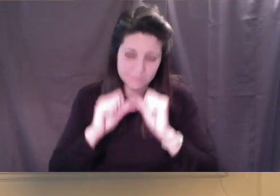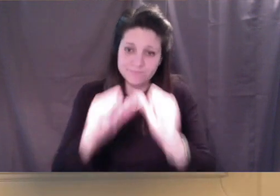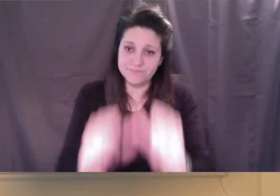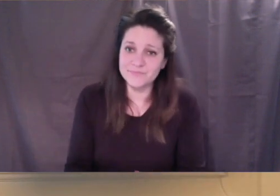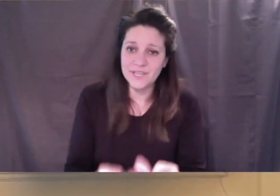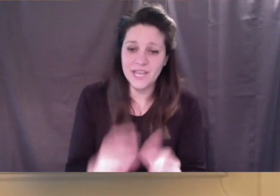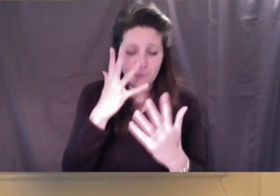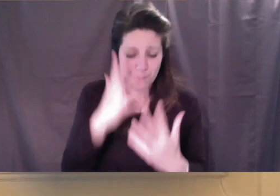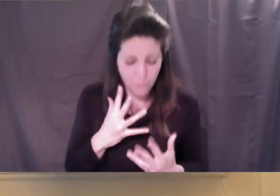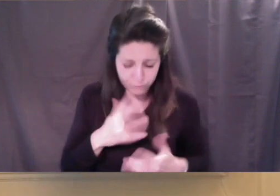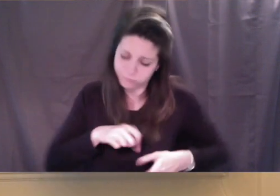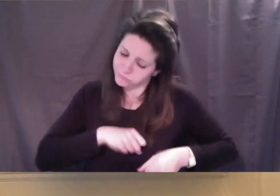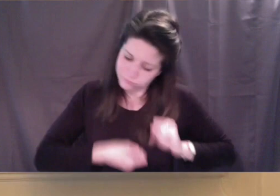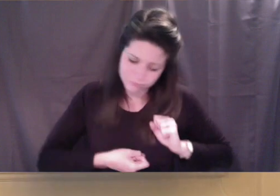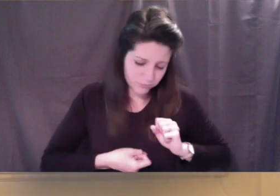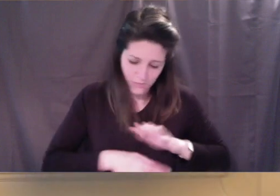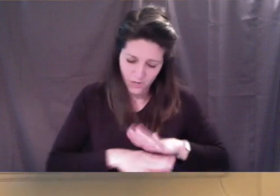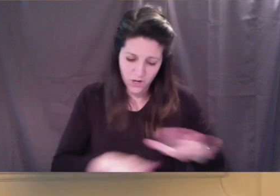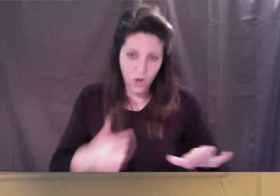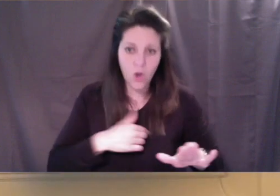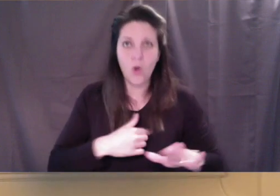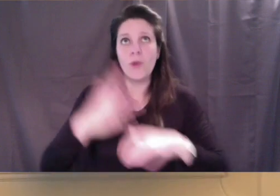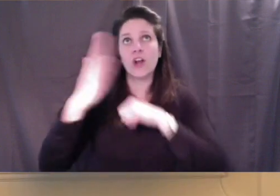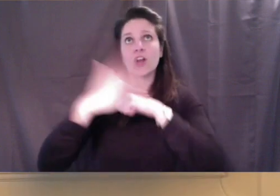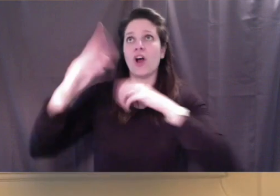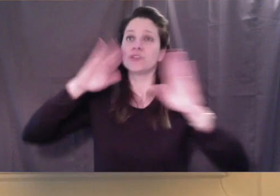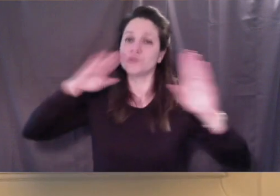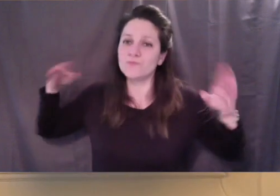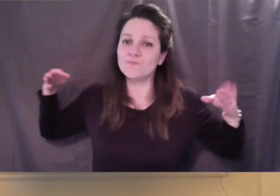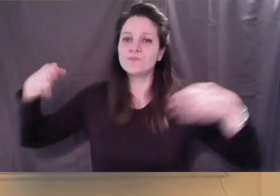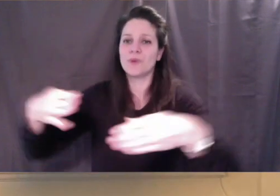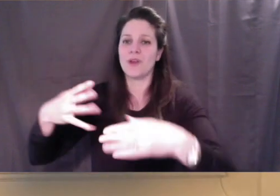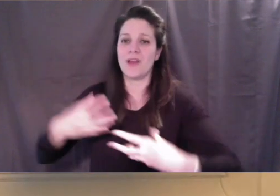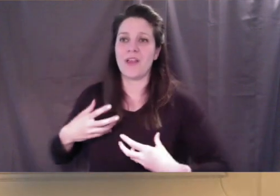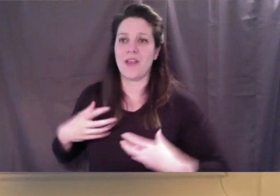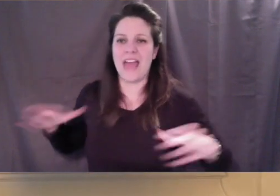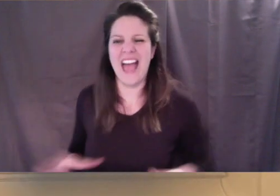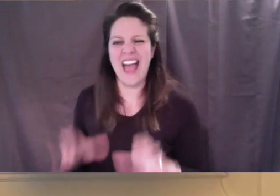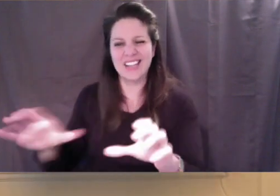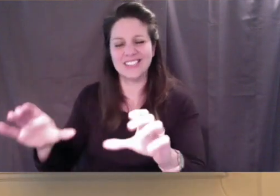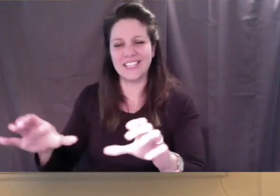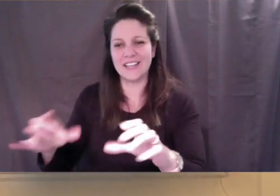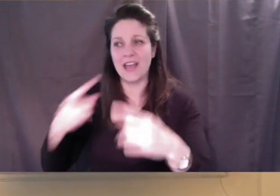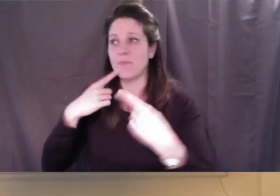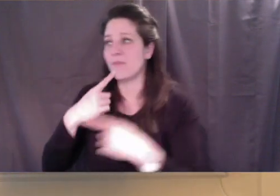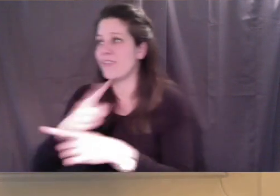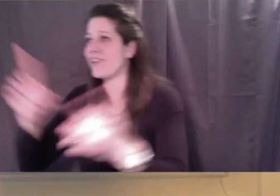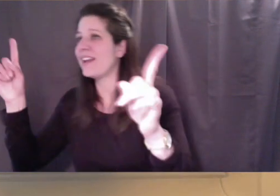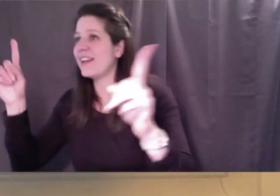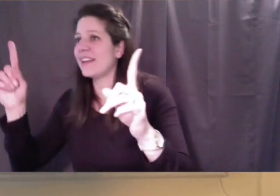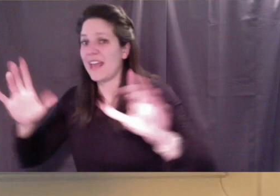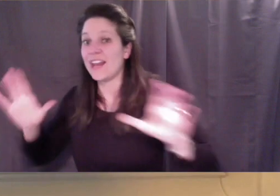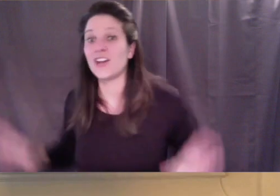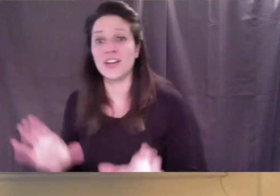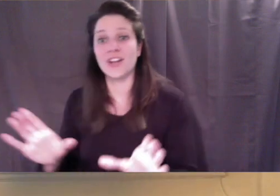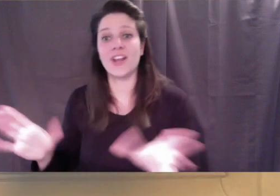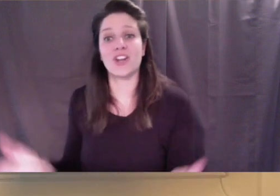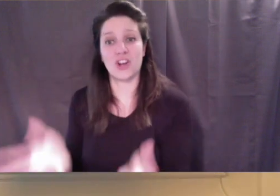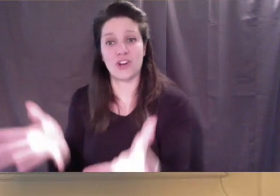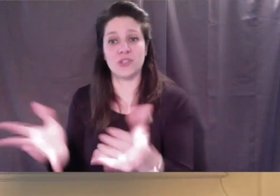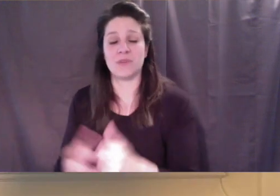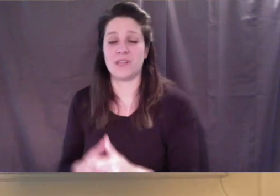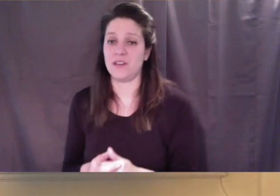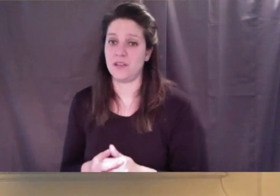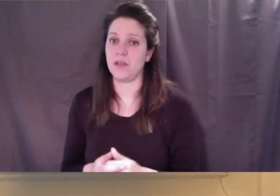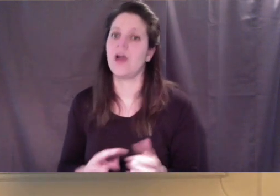mourning and prayer and longing for betterment. Our calling is to put our faith into action and to be prophetic in both encouragement and